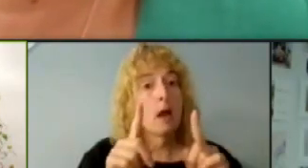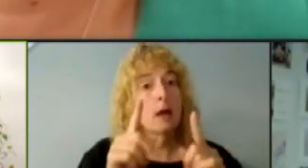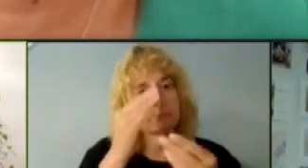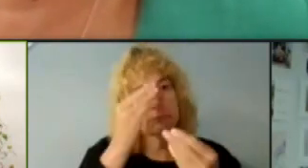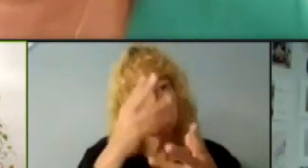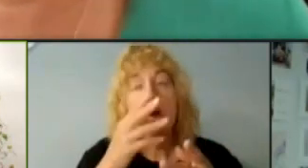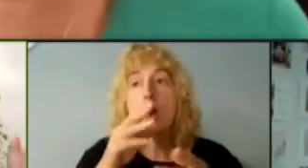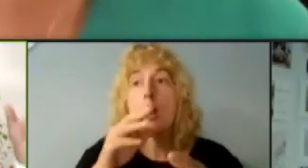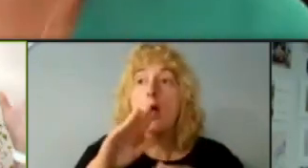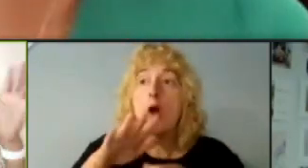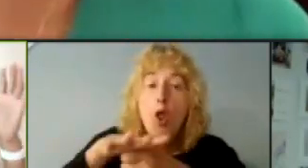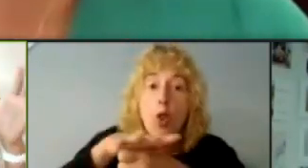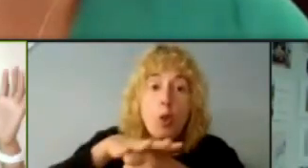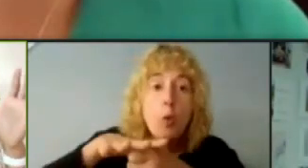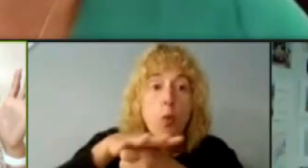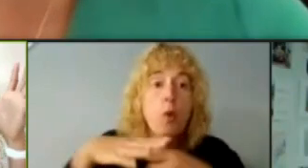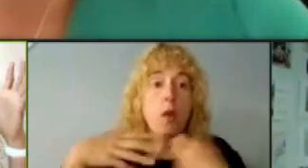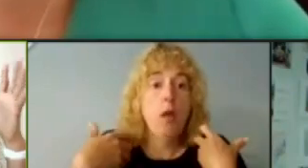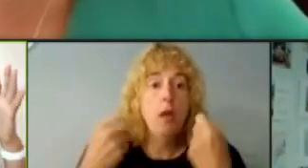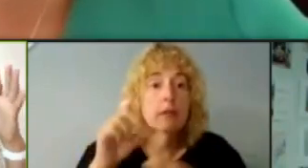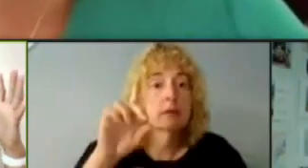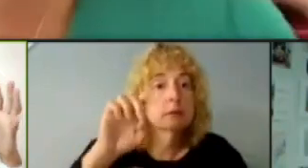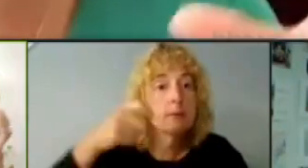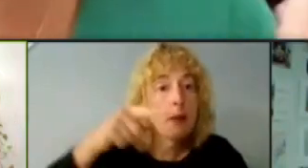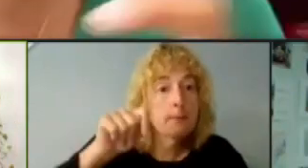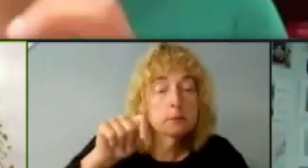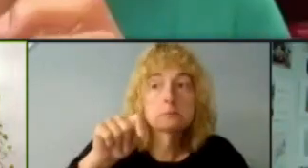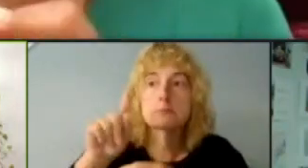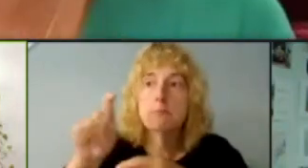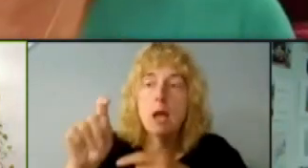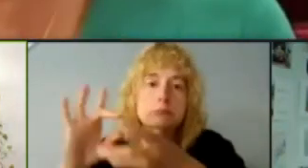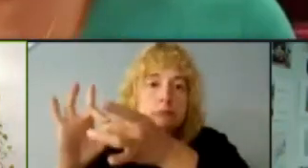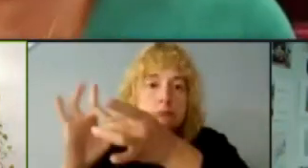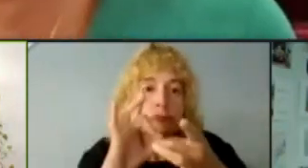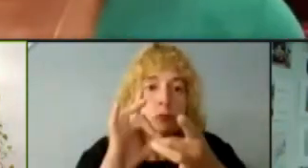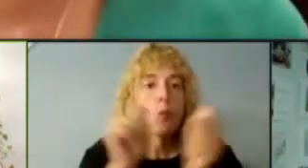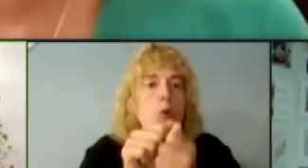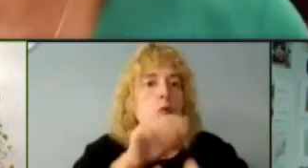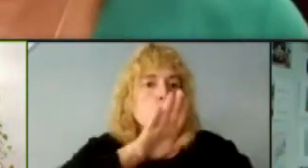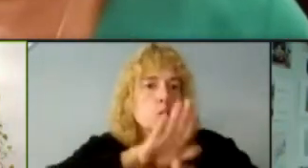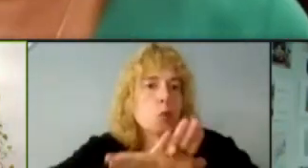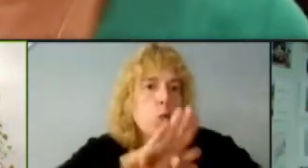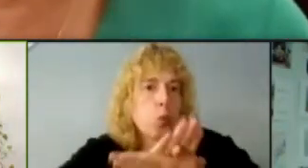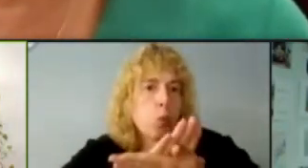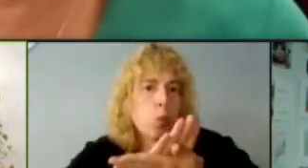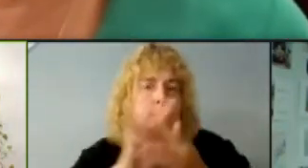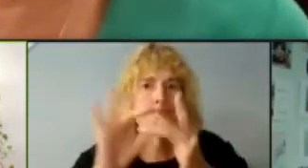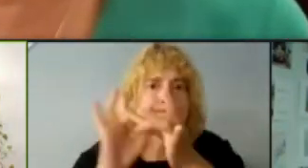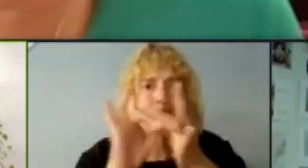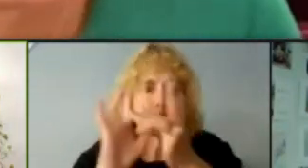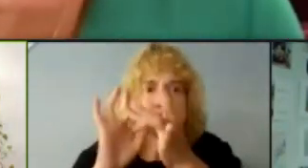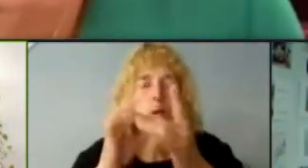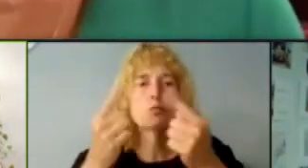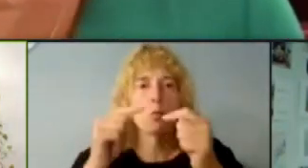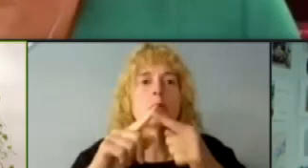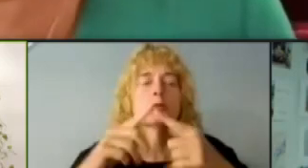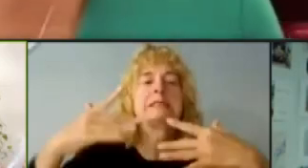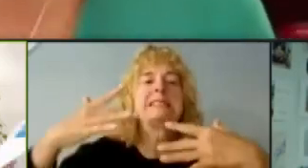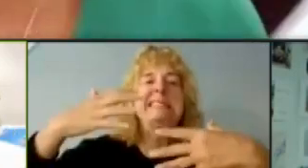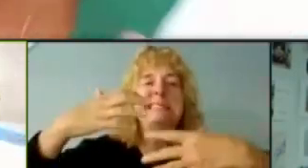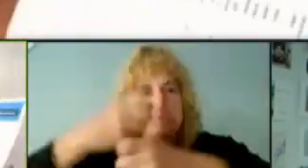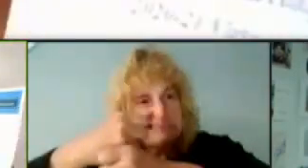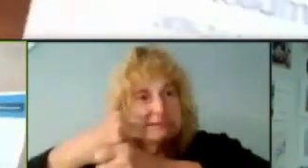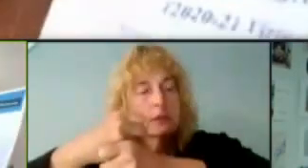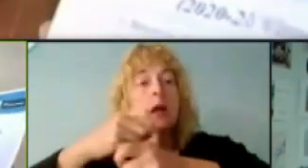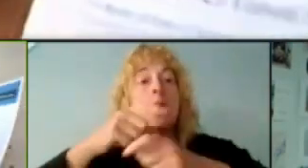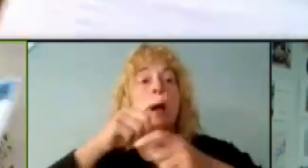our schools, and we're taking the information and we're providing it in a condensed format. So from the Detroit Health Department and the Wayne County Health Department, we